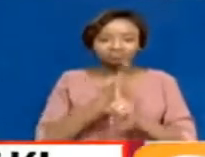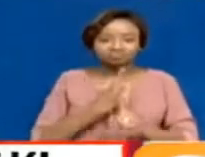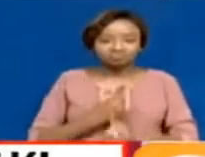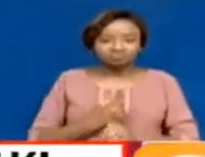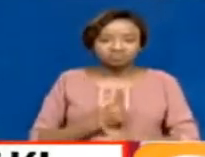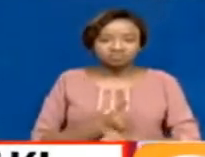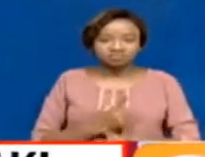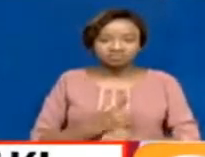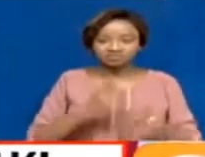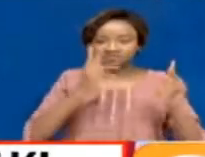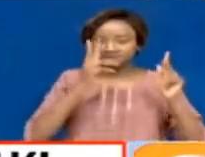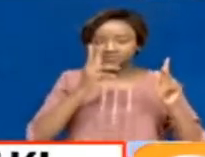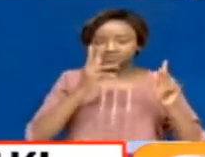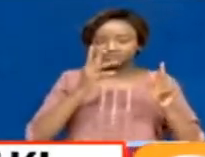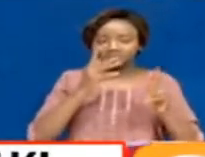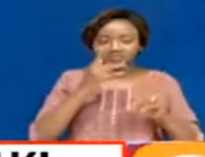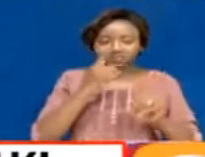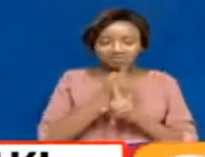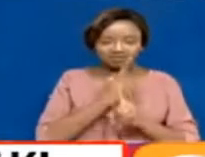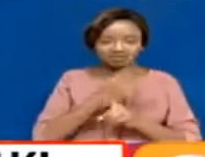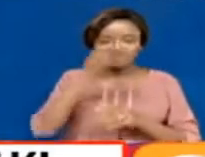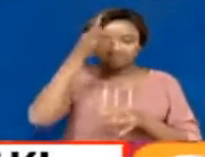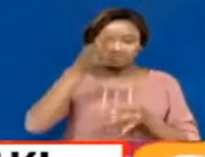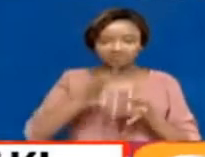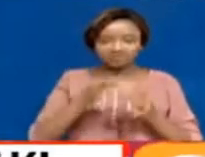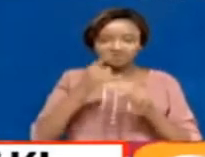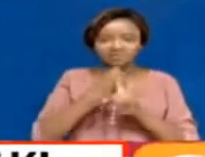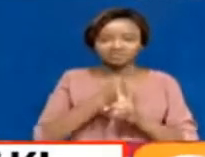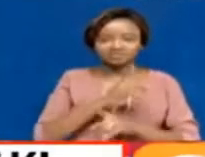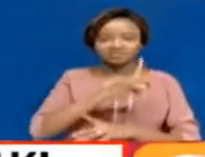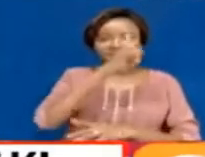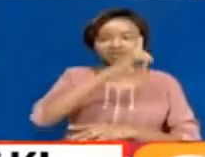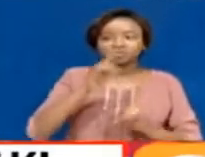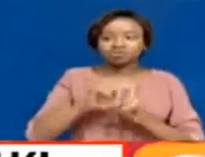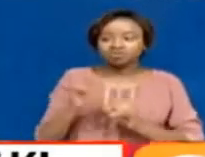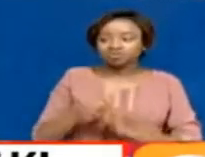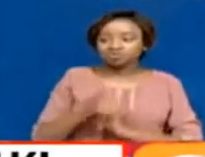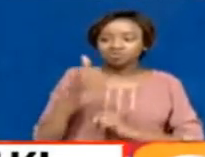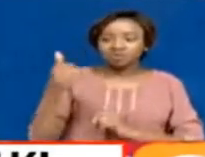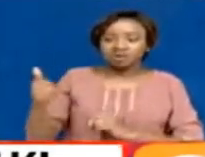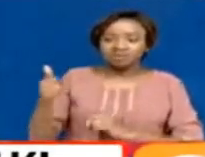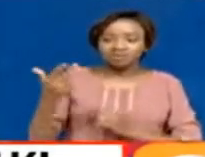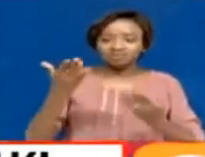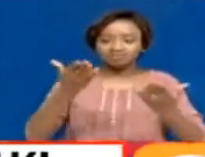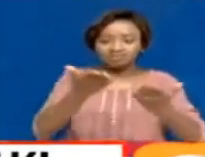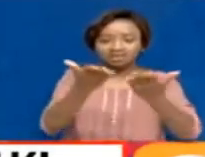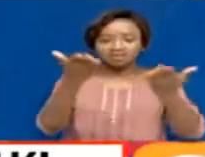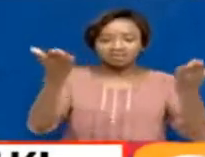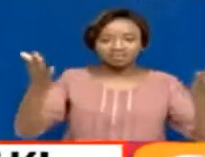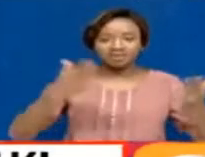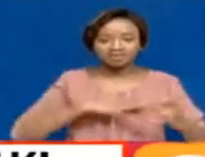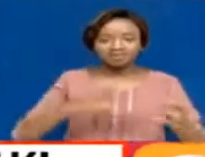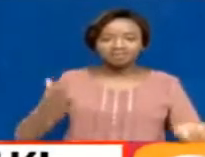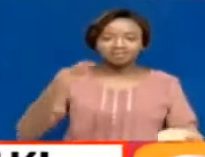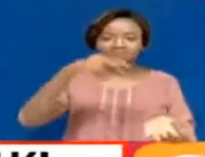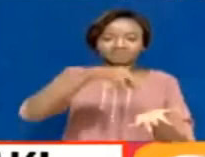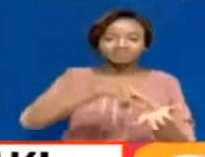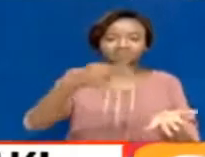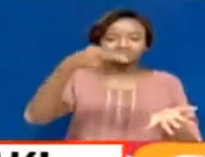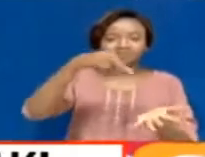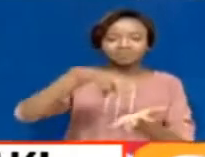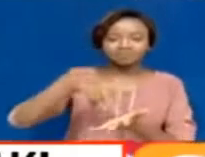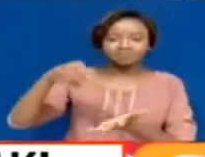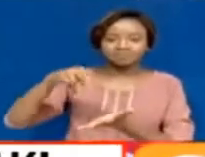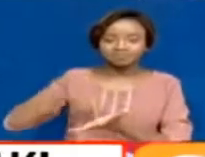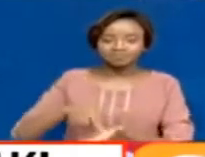religions and faiths. We also have some religious leaders in our midst. I'll kindly request you, if you are there,